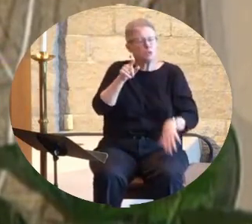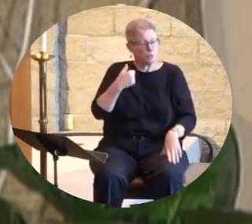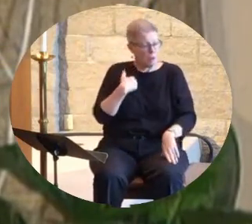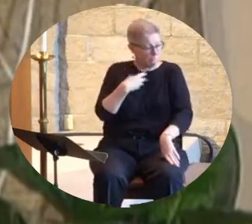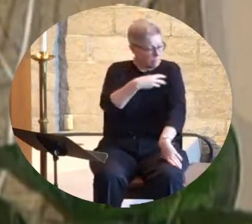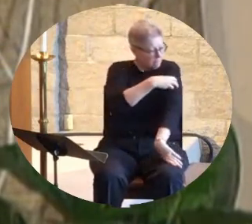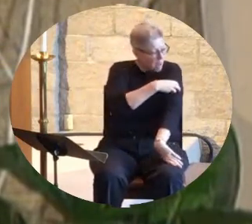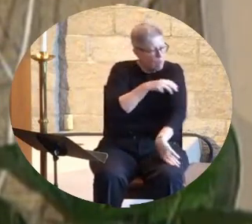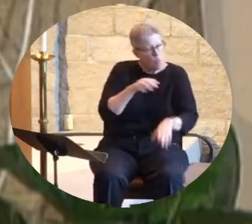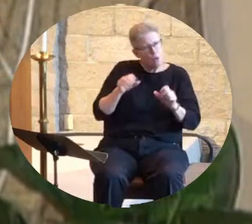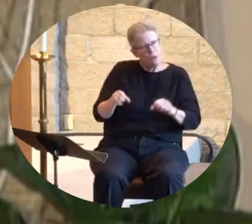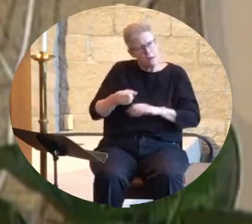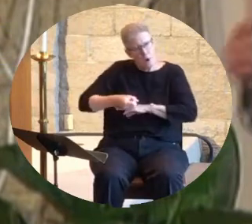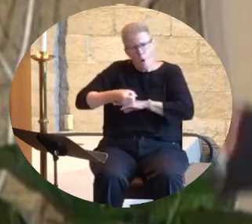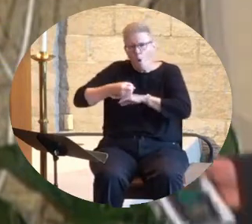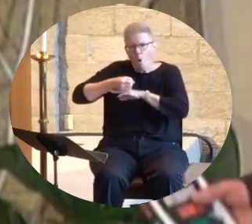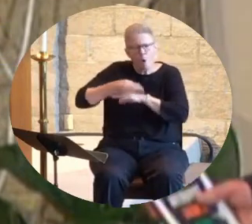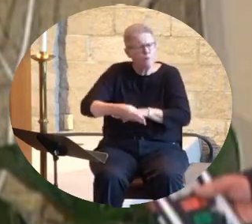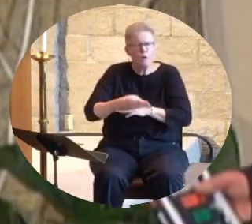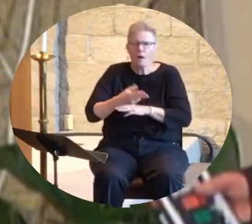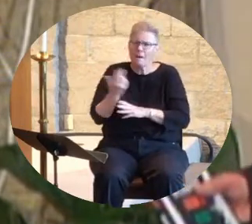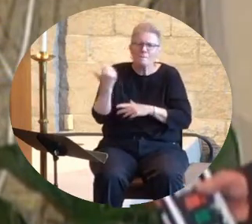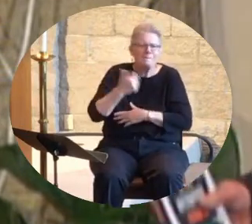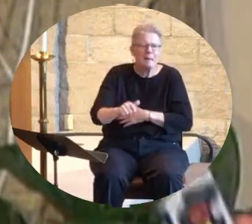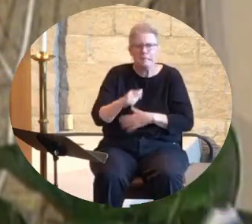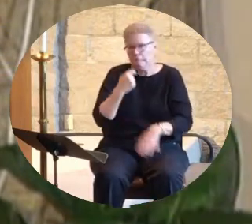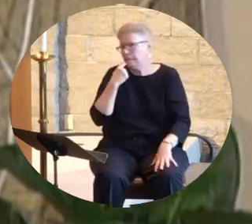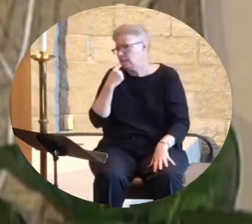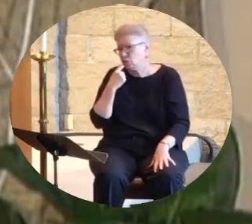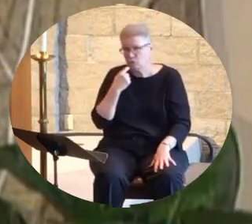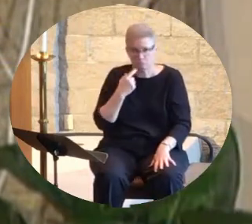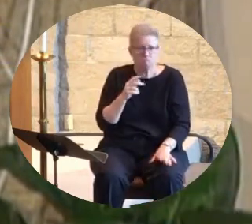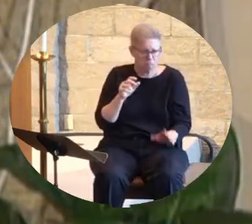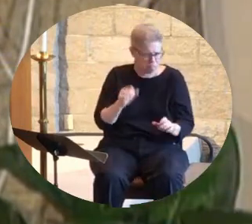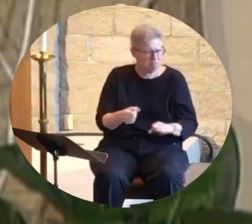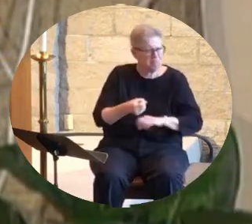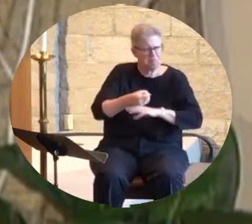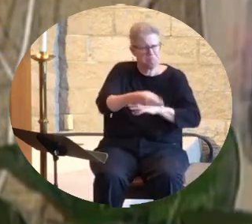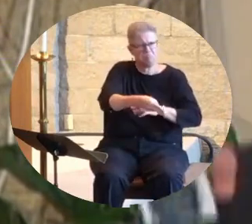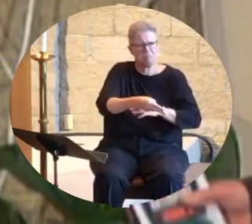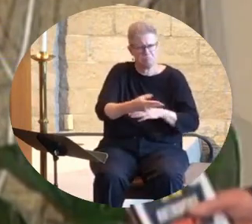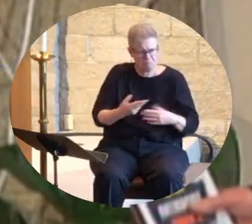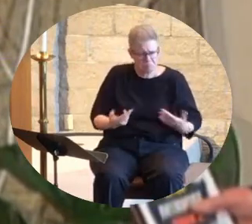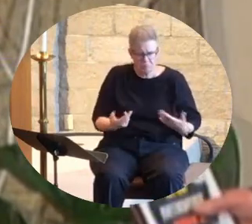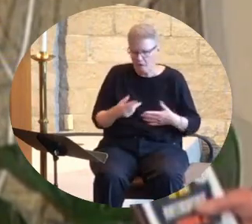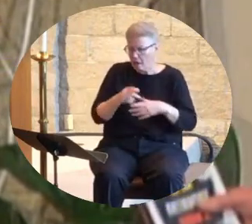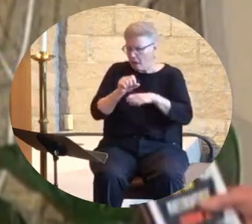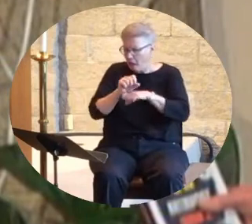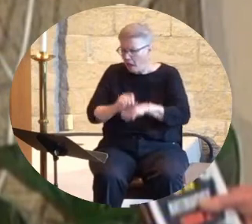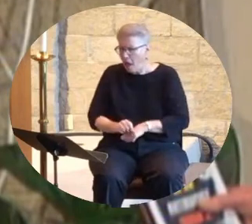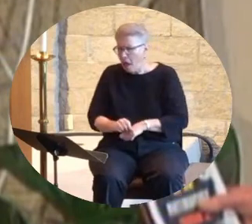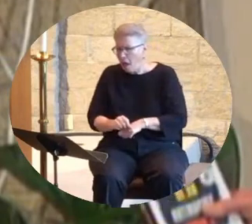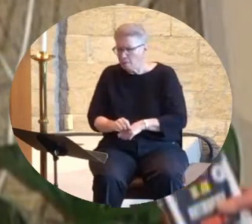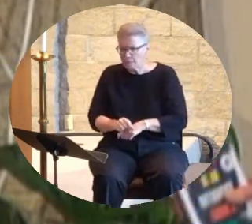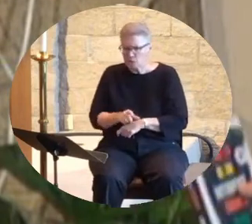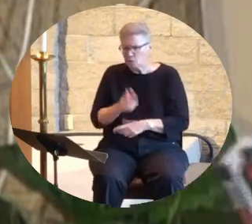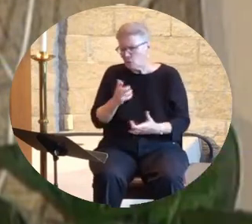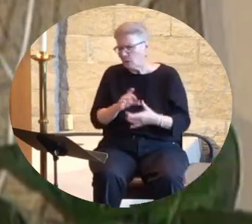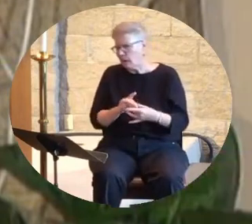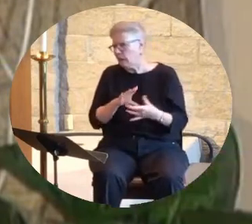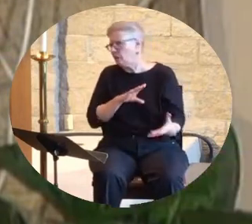to overcome any addictions. You have the power to overcome any habits that you want to let go of.